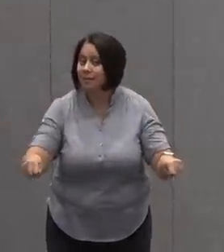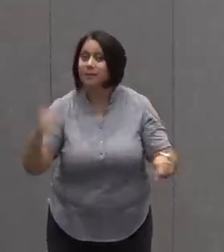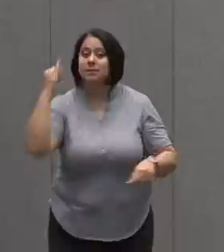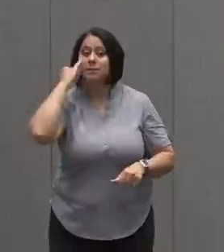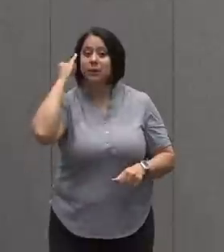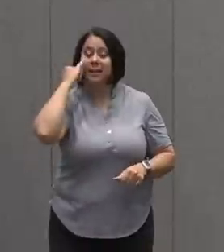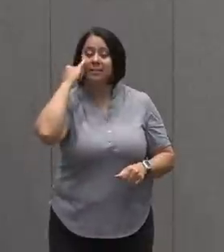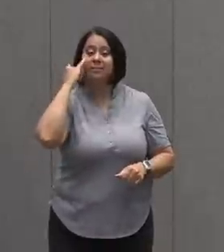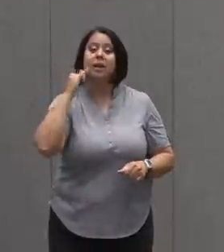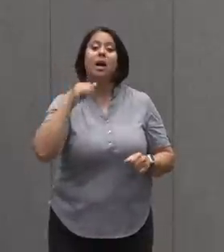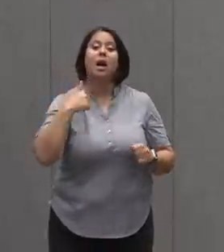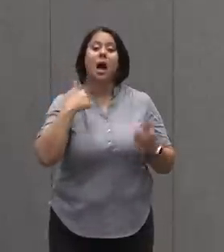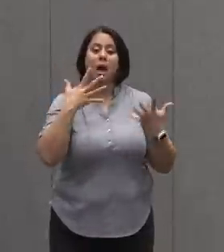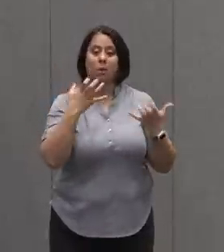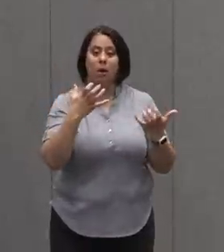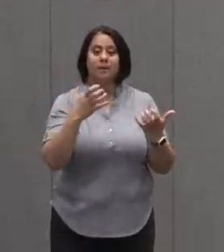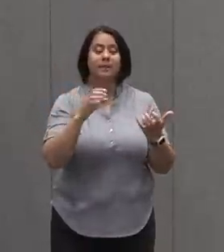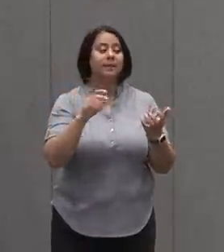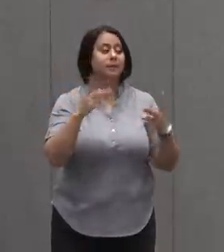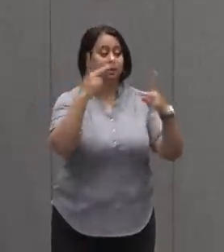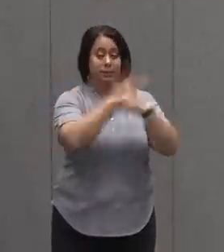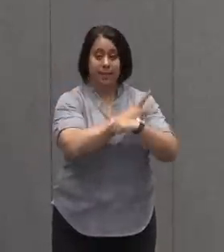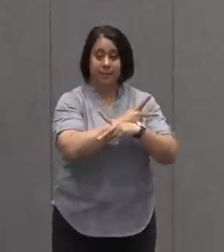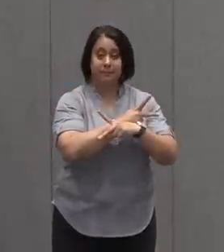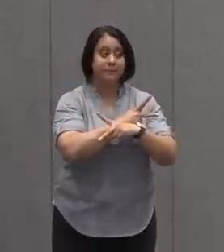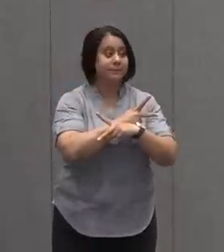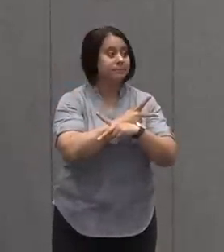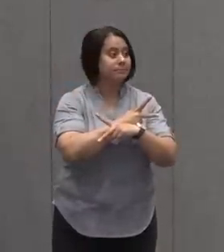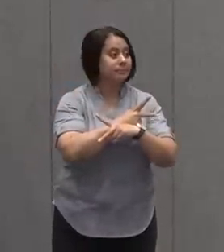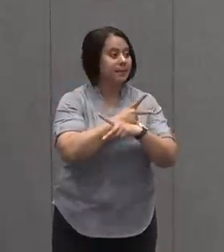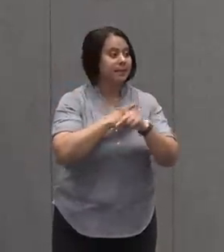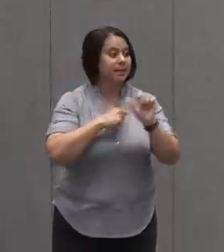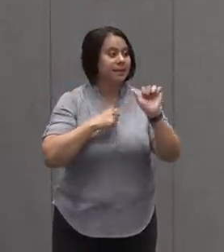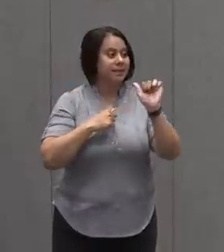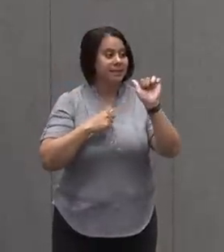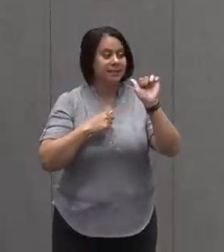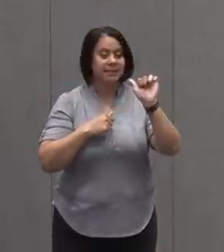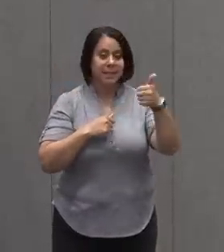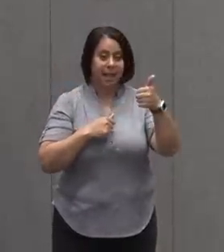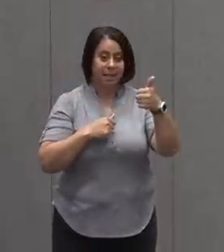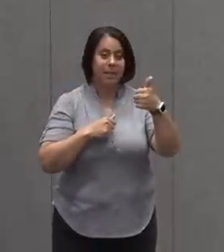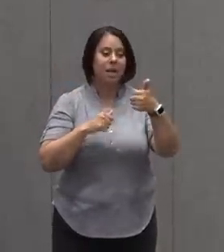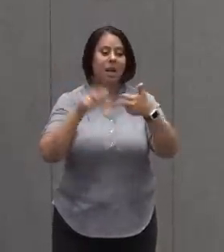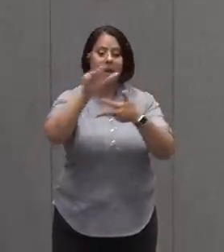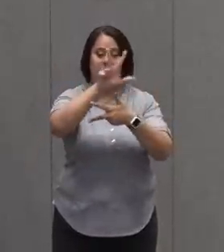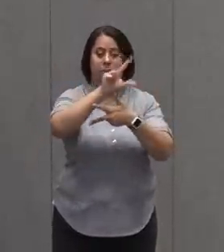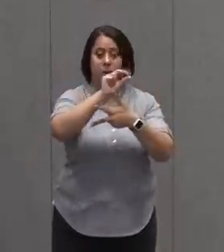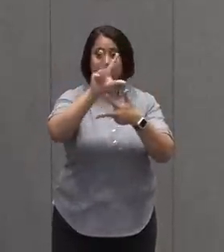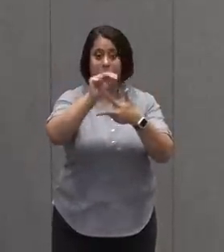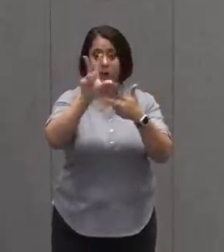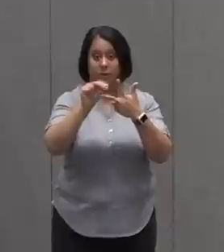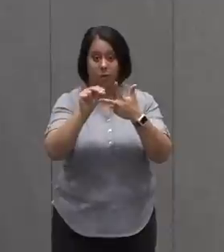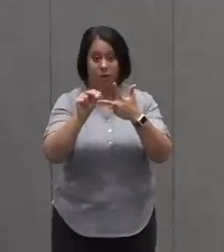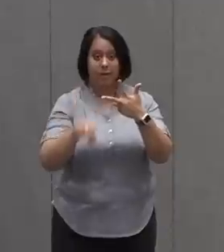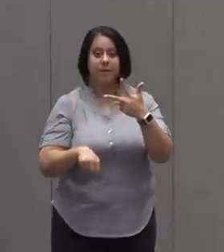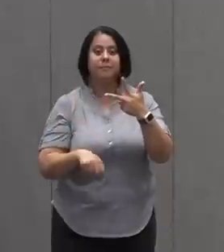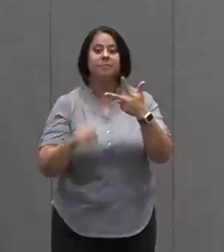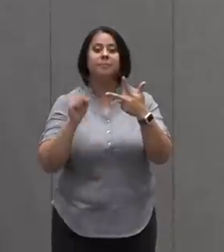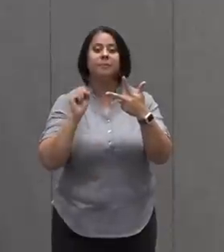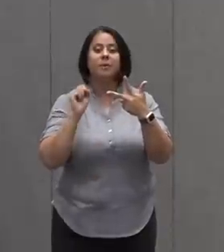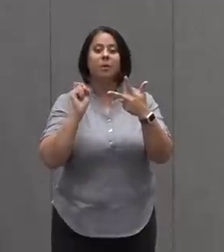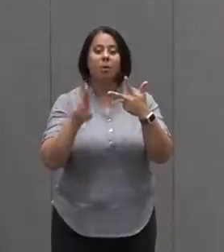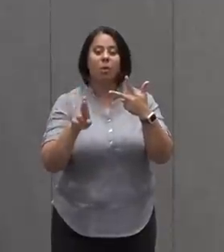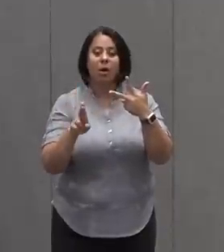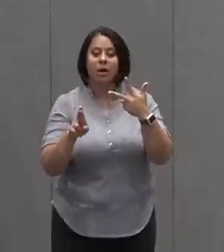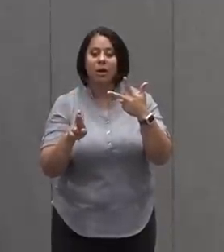30, 5 times 6 to make 30, I can do that. Or I could do 10 three times or 3 10 times